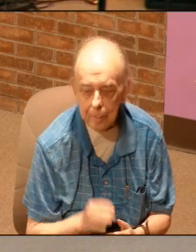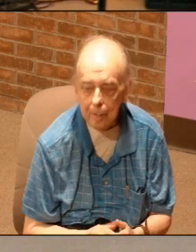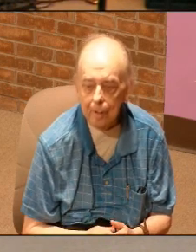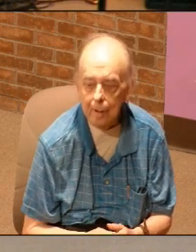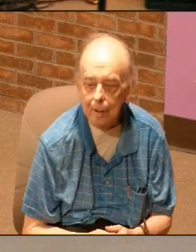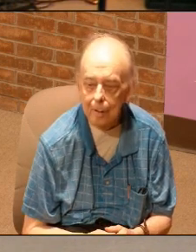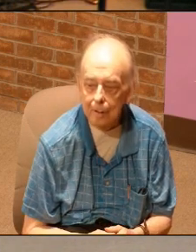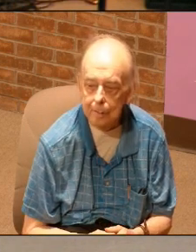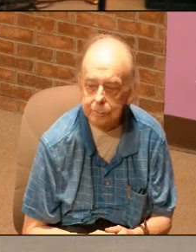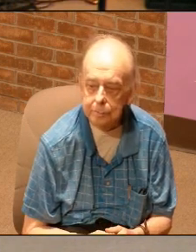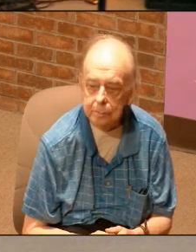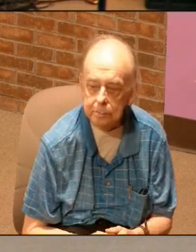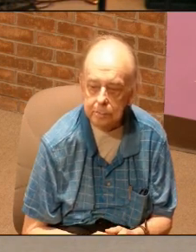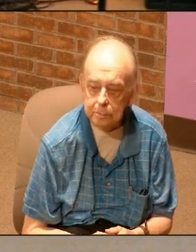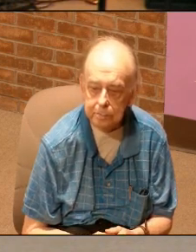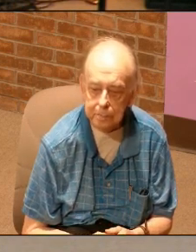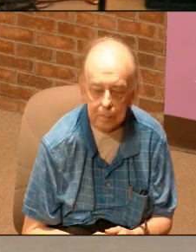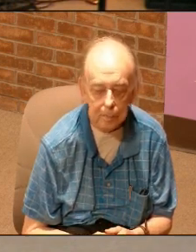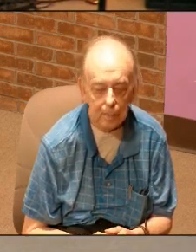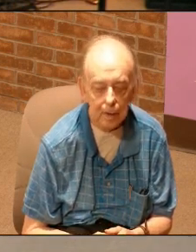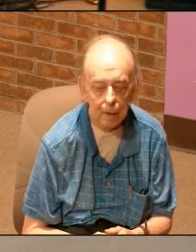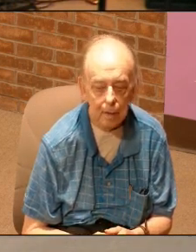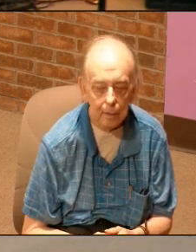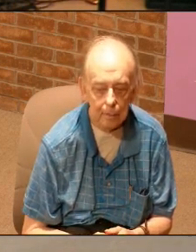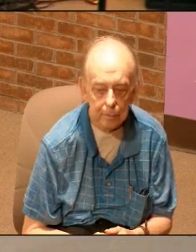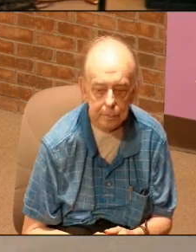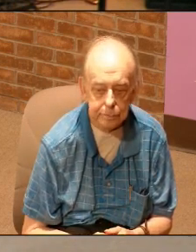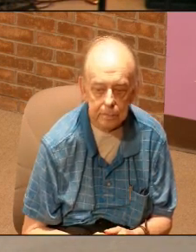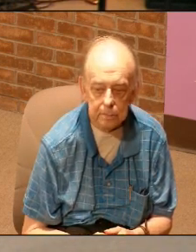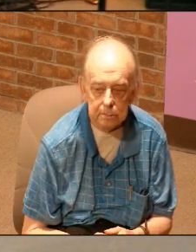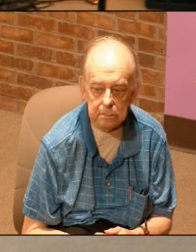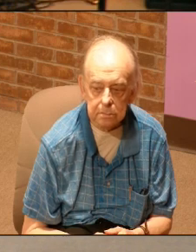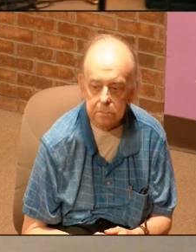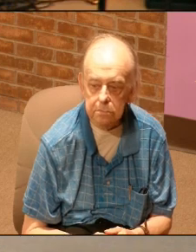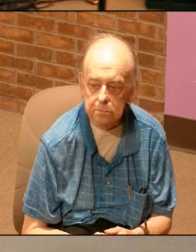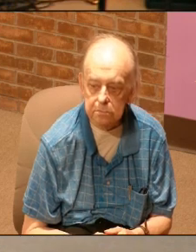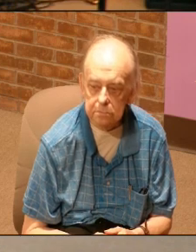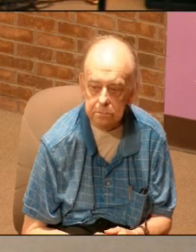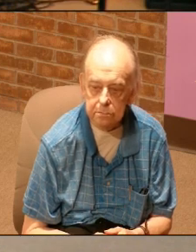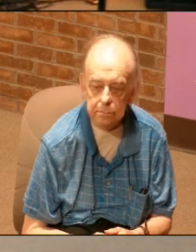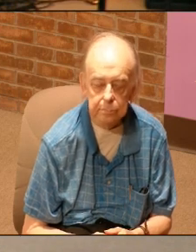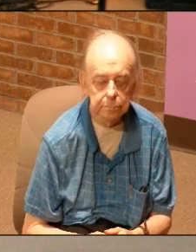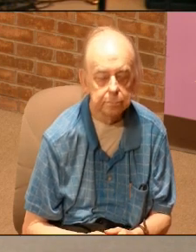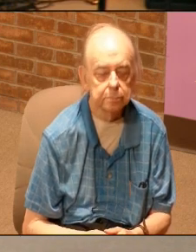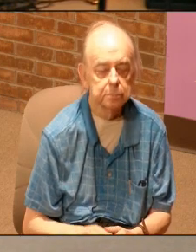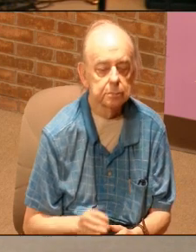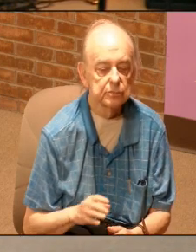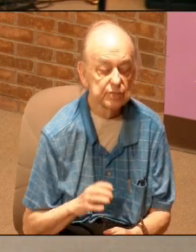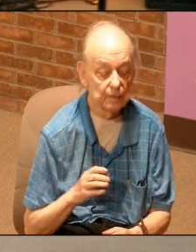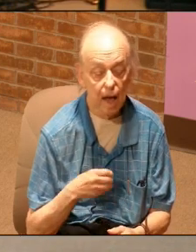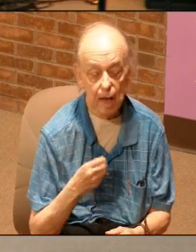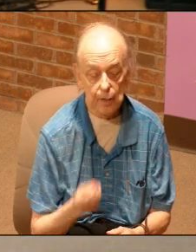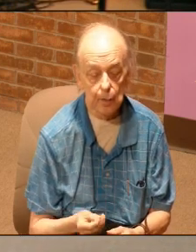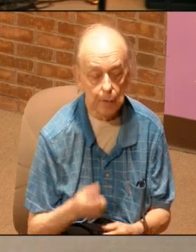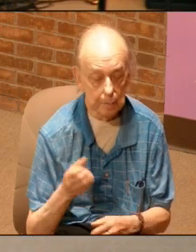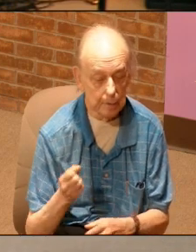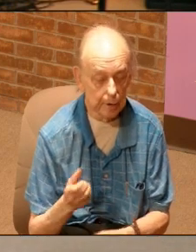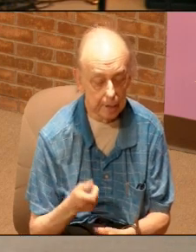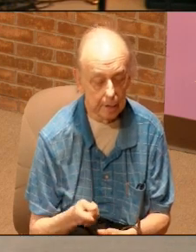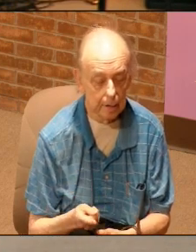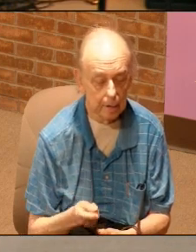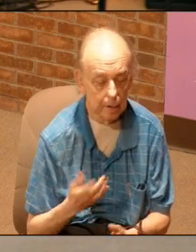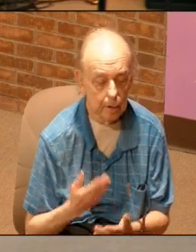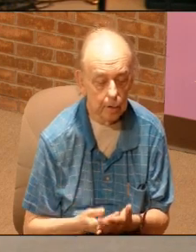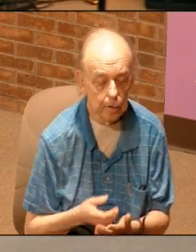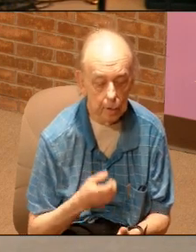milk. I put milk in there, okay. That's good for you.